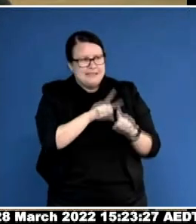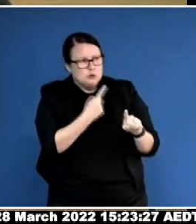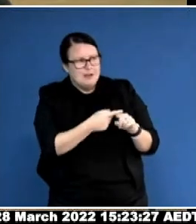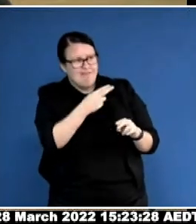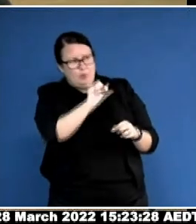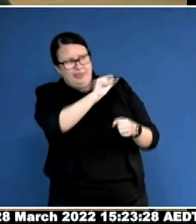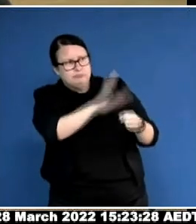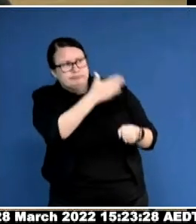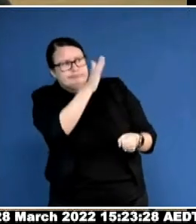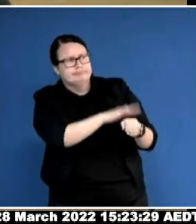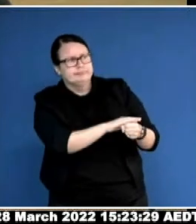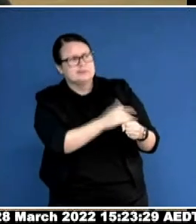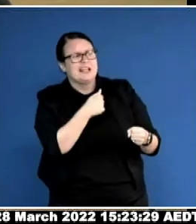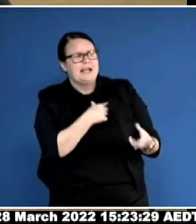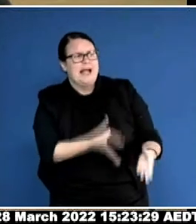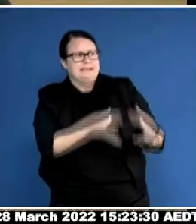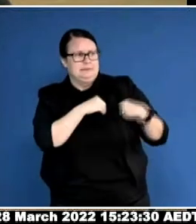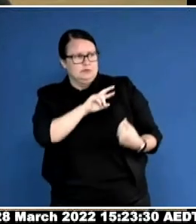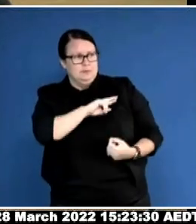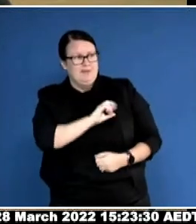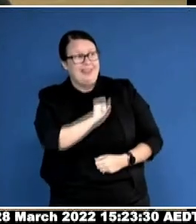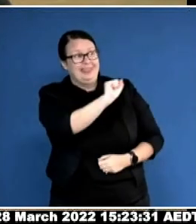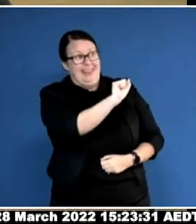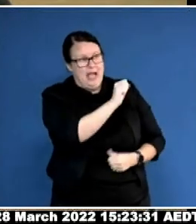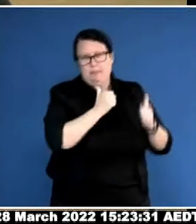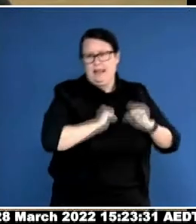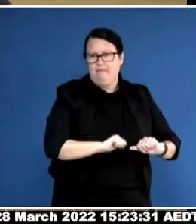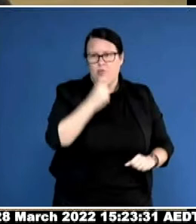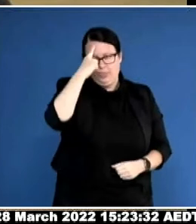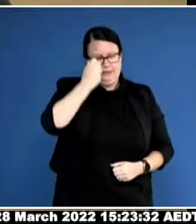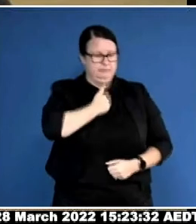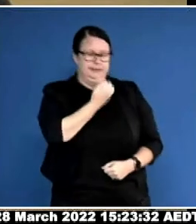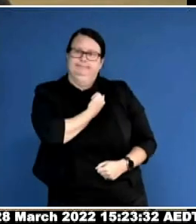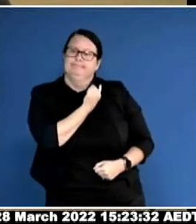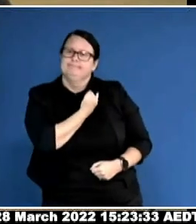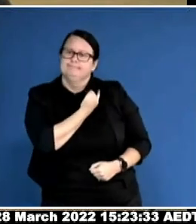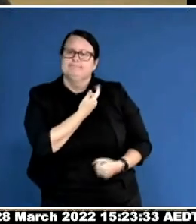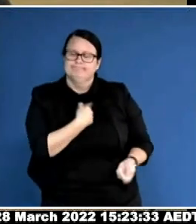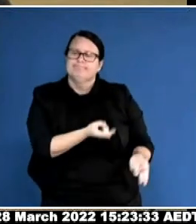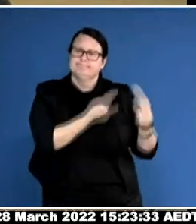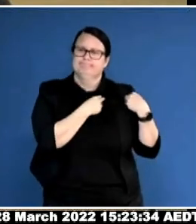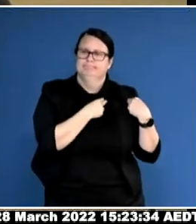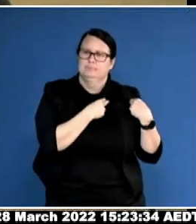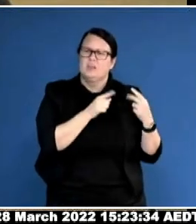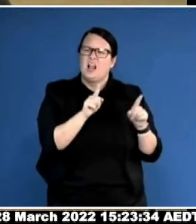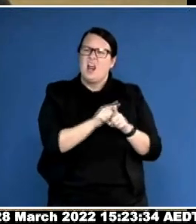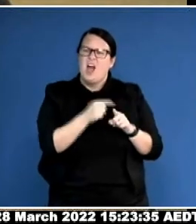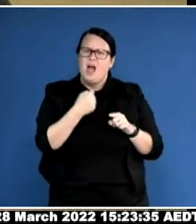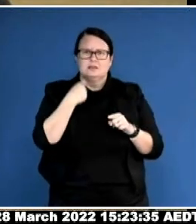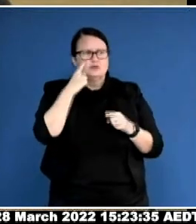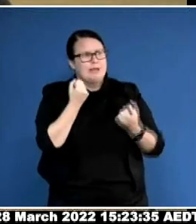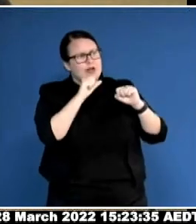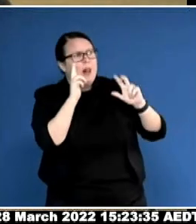took responsibility for their behaviour upon myself. In some ways, it was like I wanted to protect